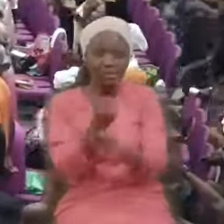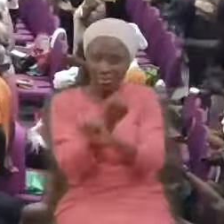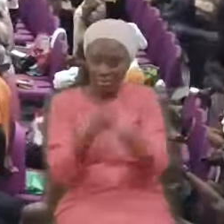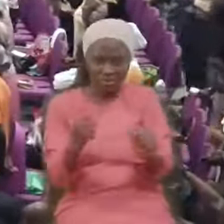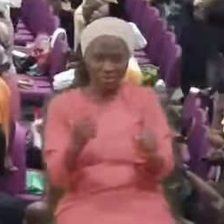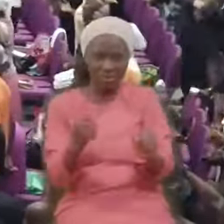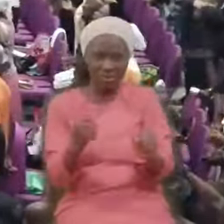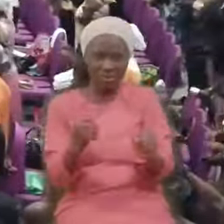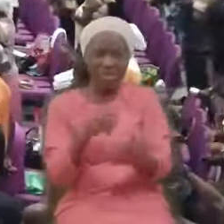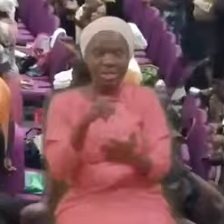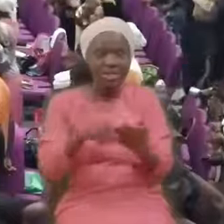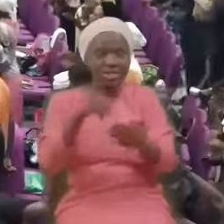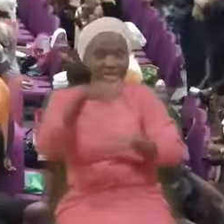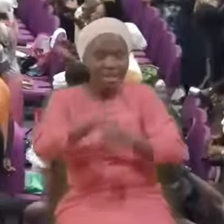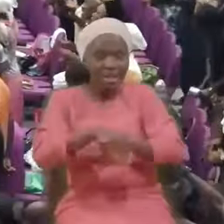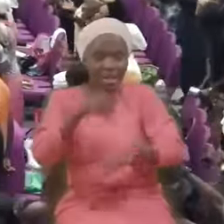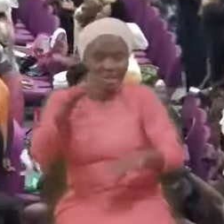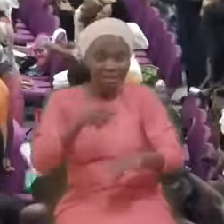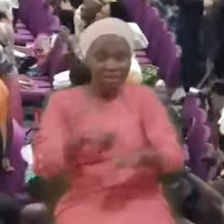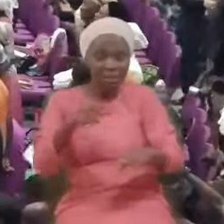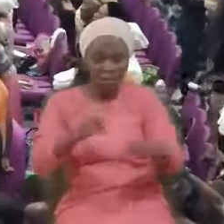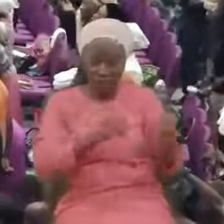Tonight is a night of strength.